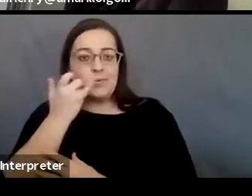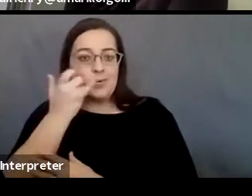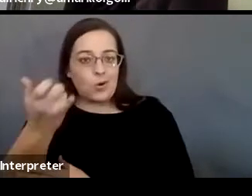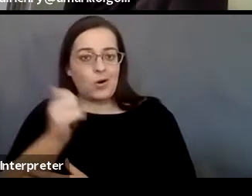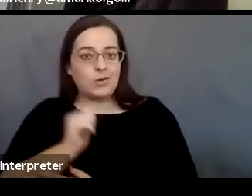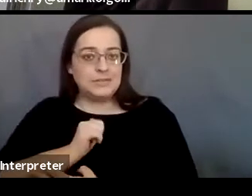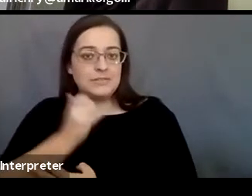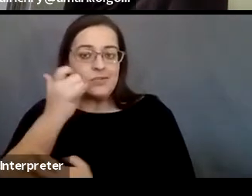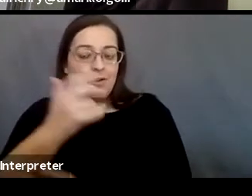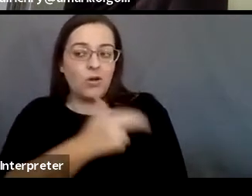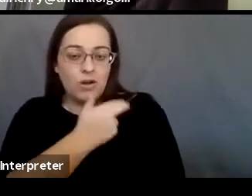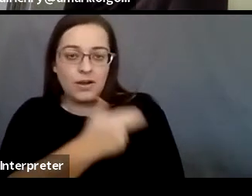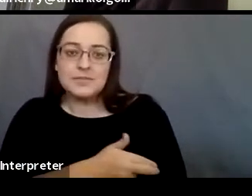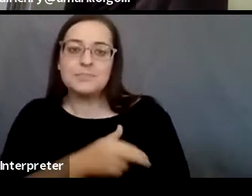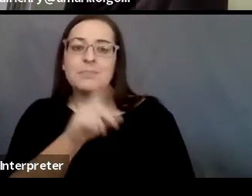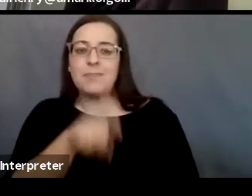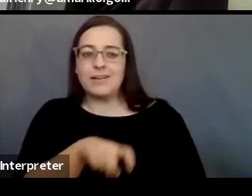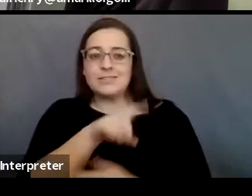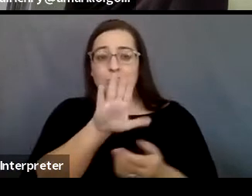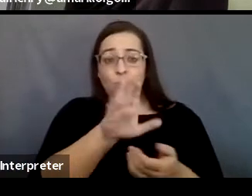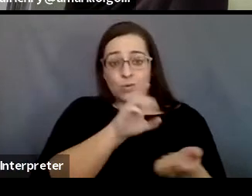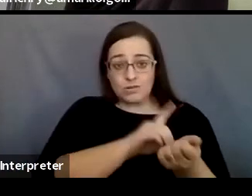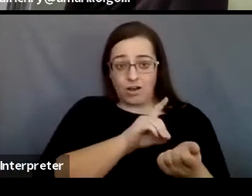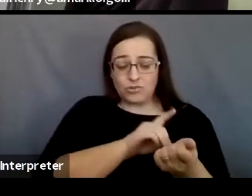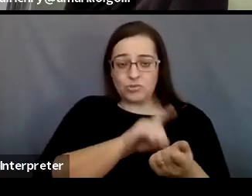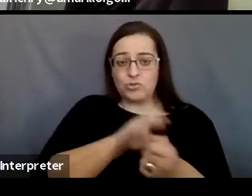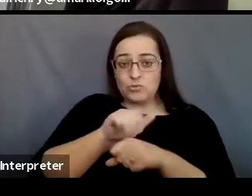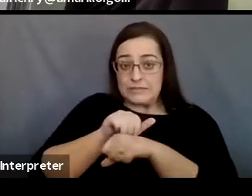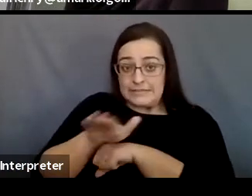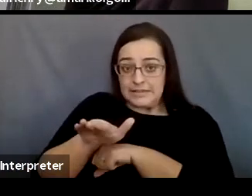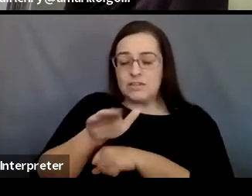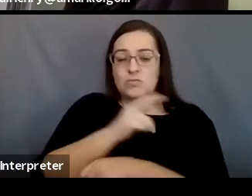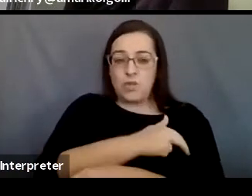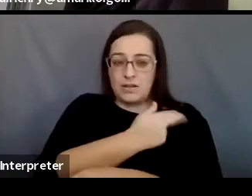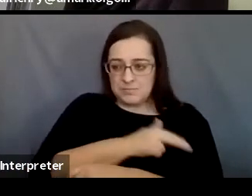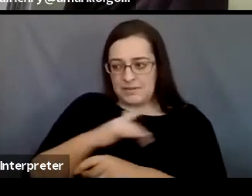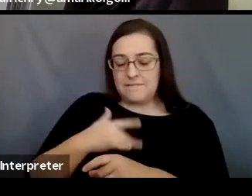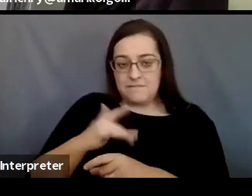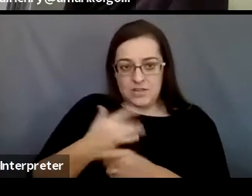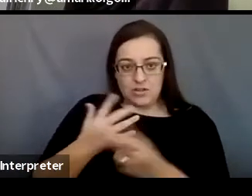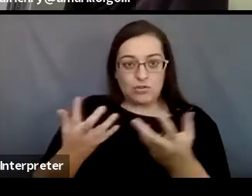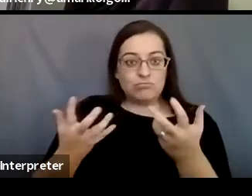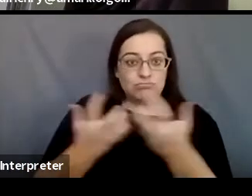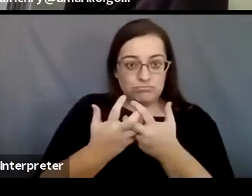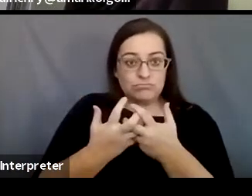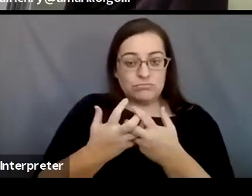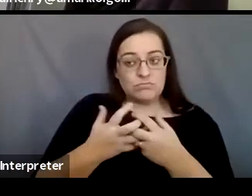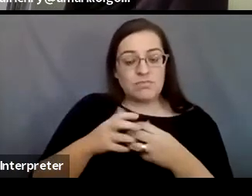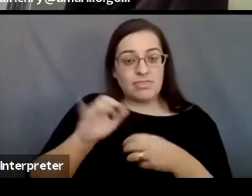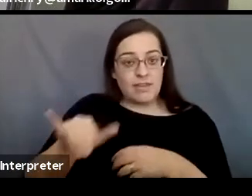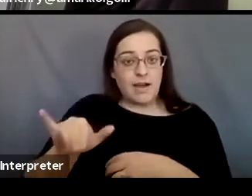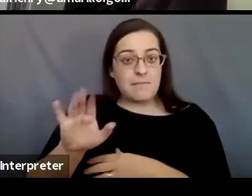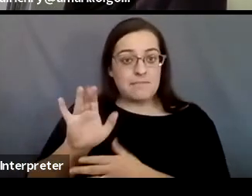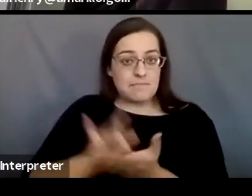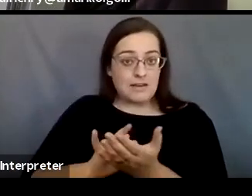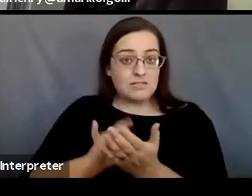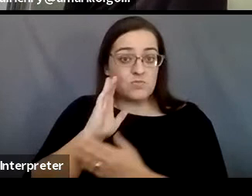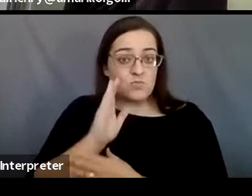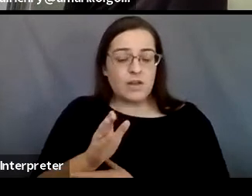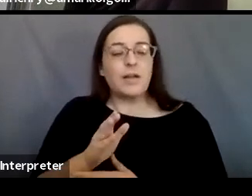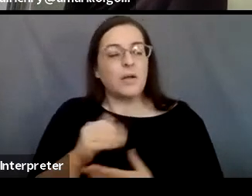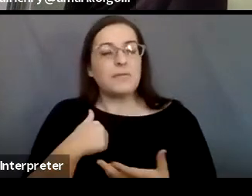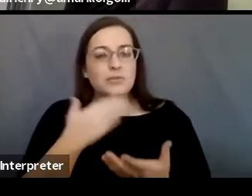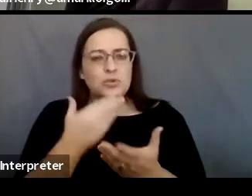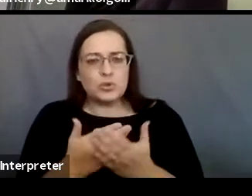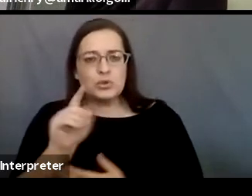from physicians as to who they think are high-risk patients that would meet the criteria for this particular antibody. So the exciting thing is we have some